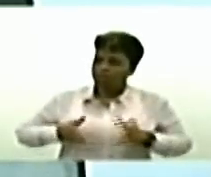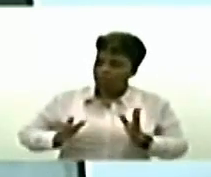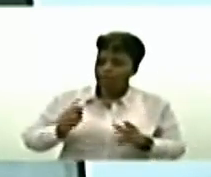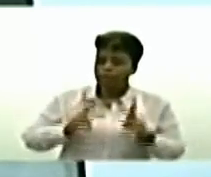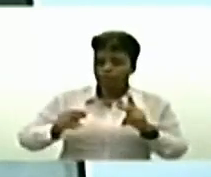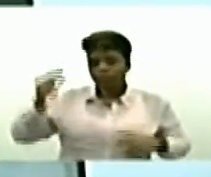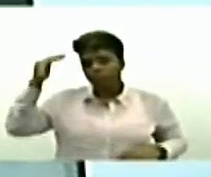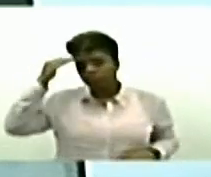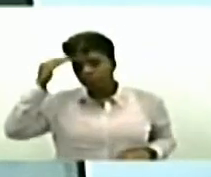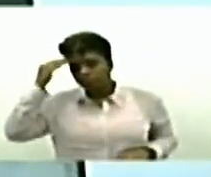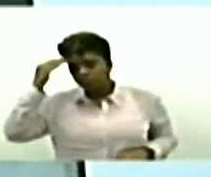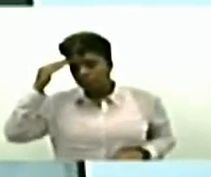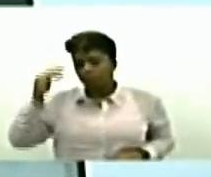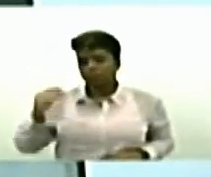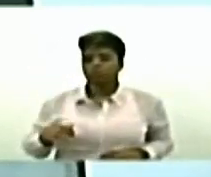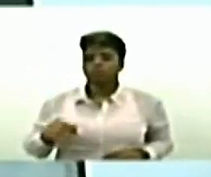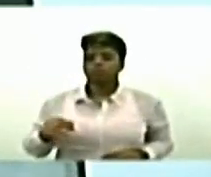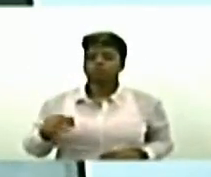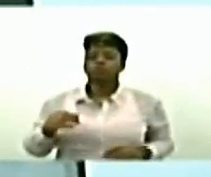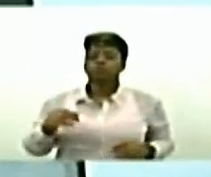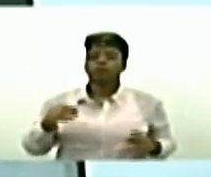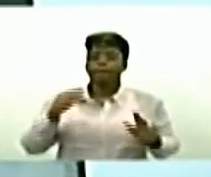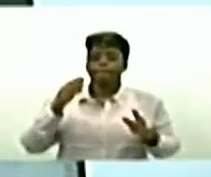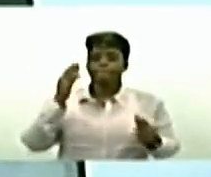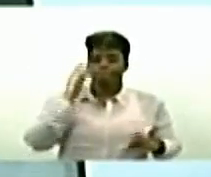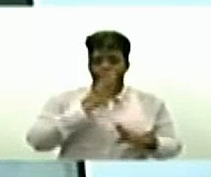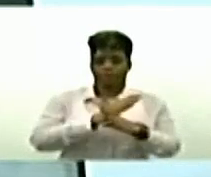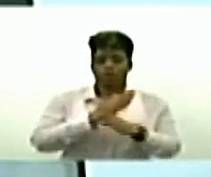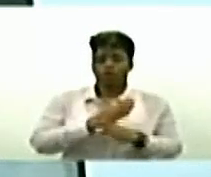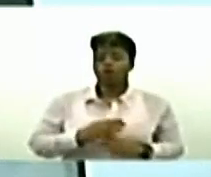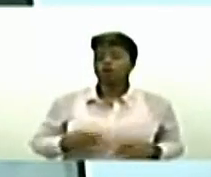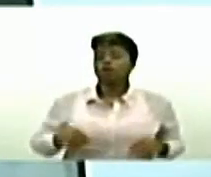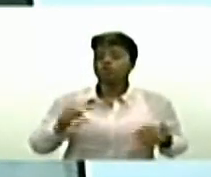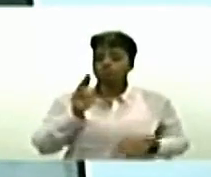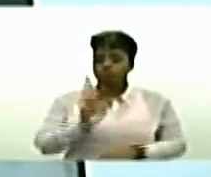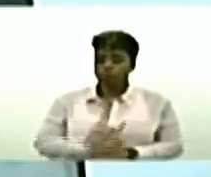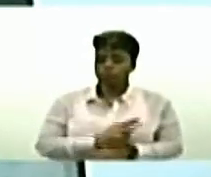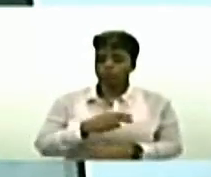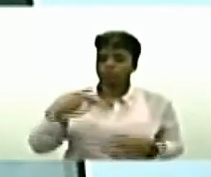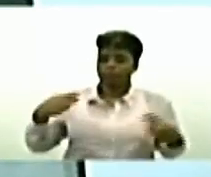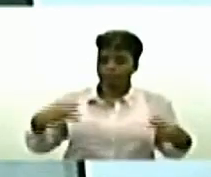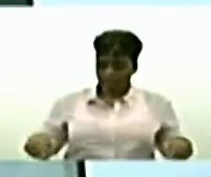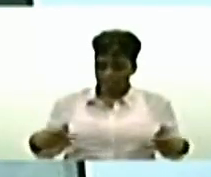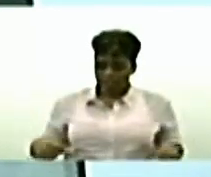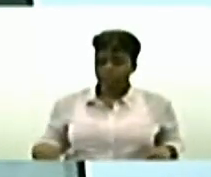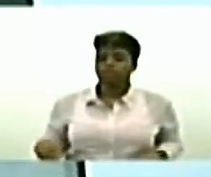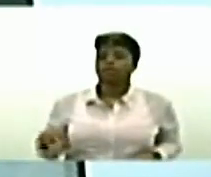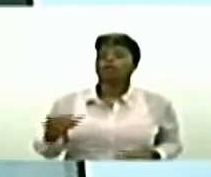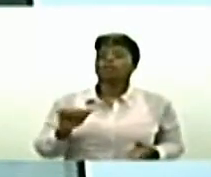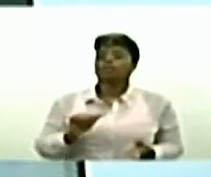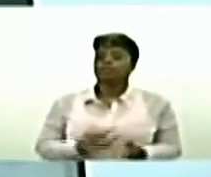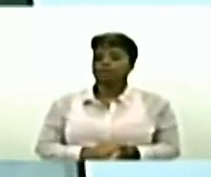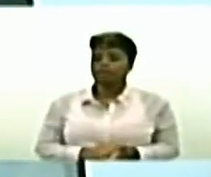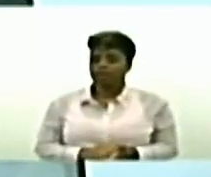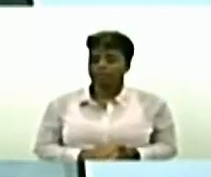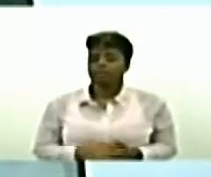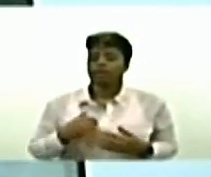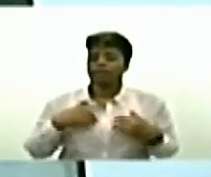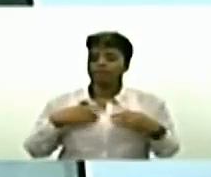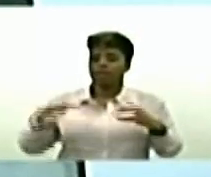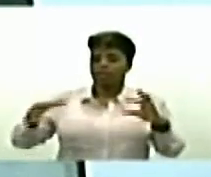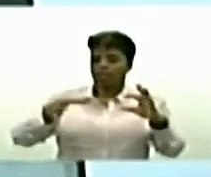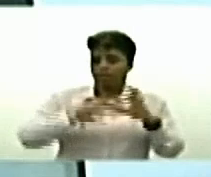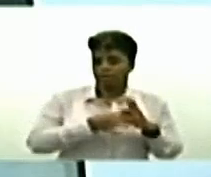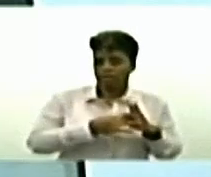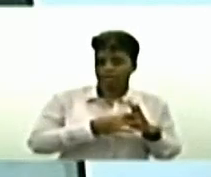regarding the ban on single-use plastics and styrofoam, that there is a natural link to the introduction of this Litter Abatement